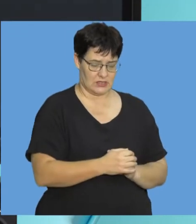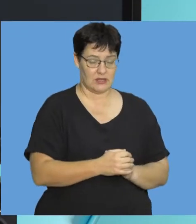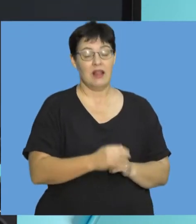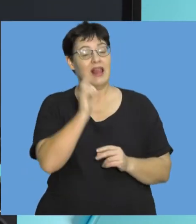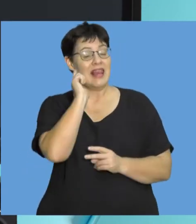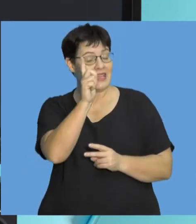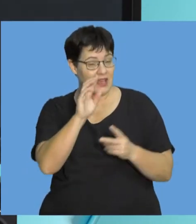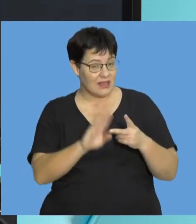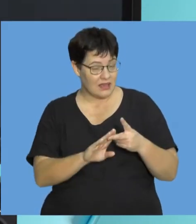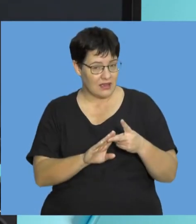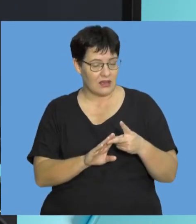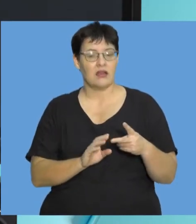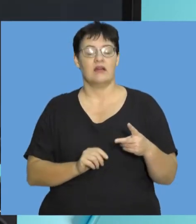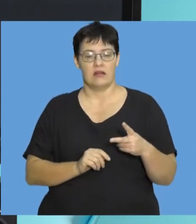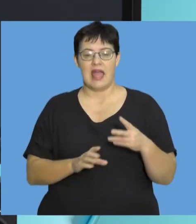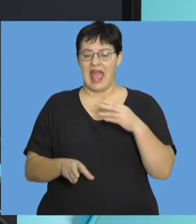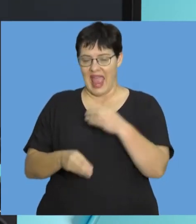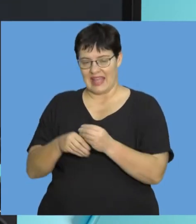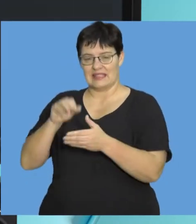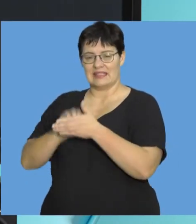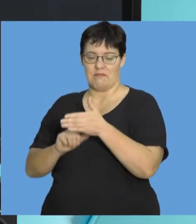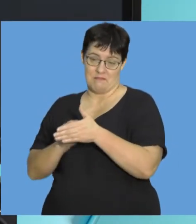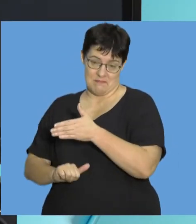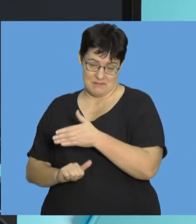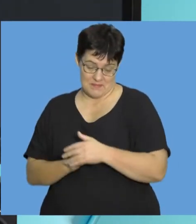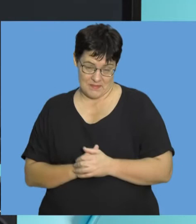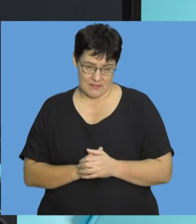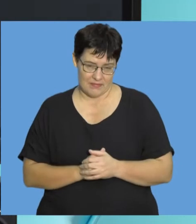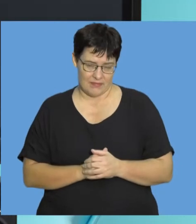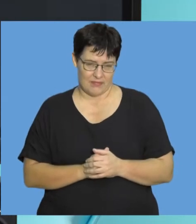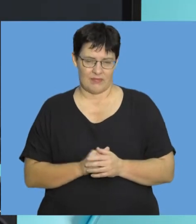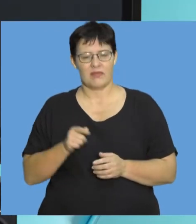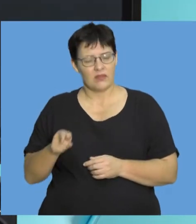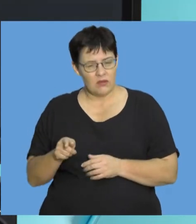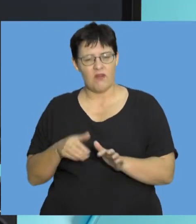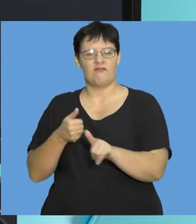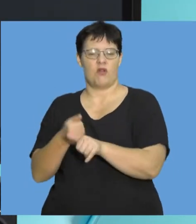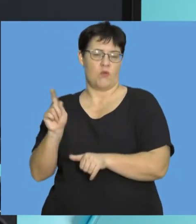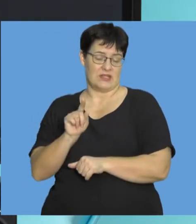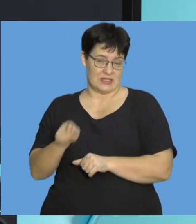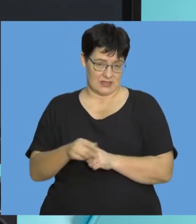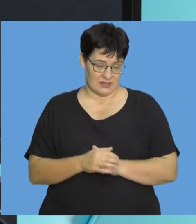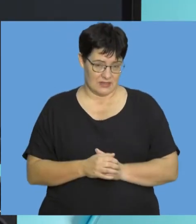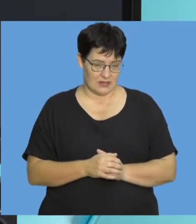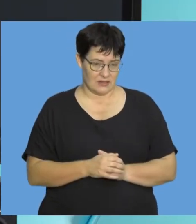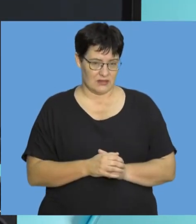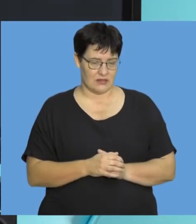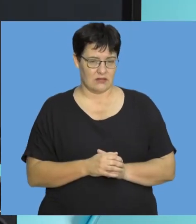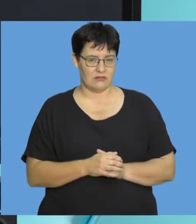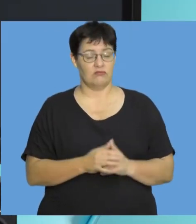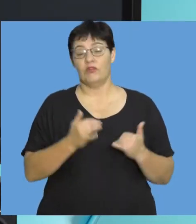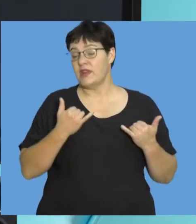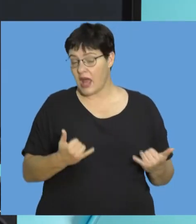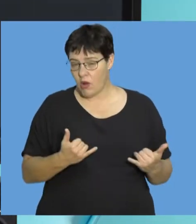also look at when we are then adding and subtracting as well. What do need to follow from there. But for now, let's look at